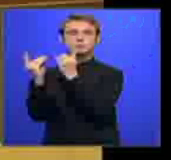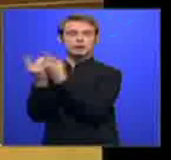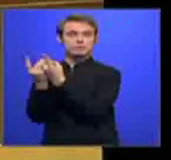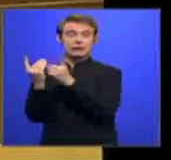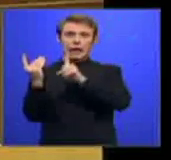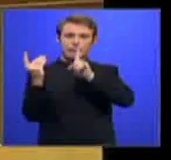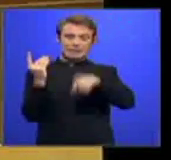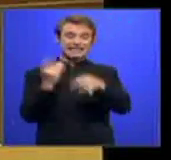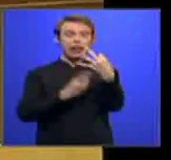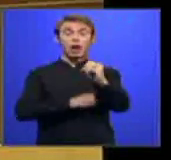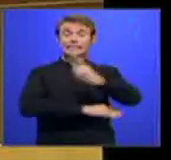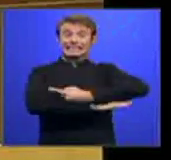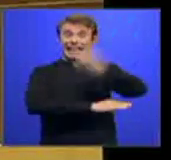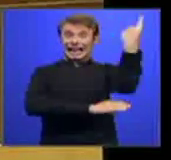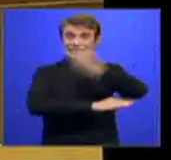30 days.